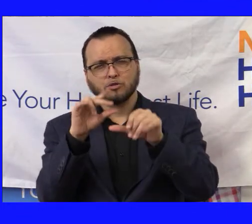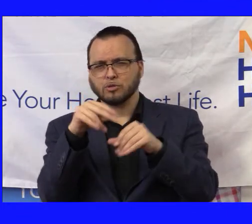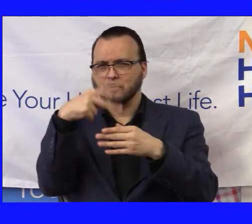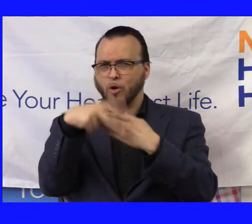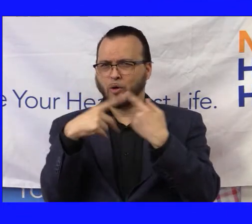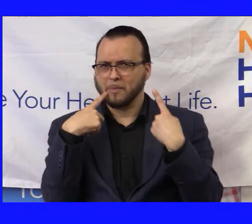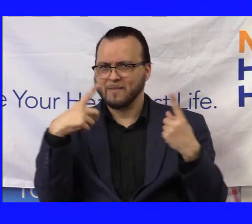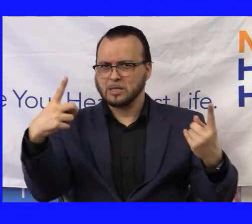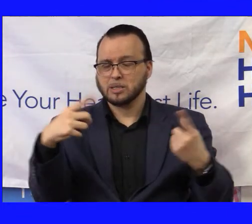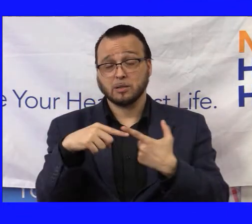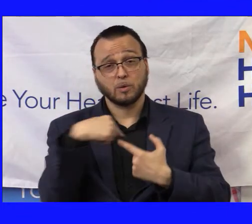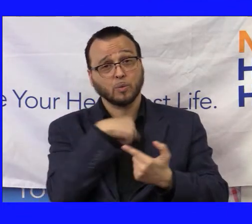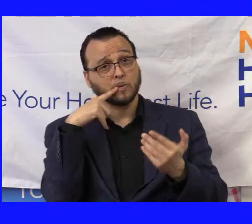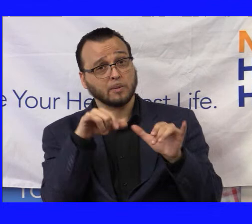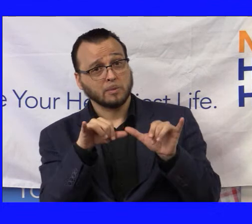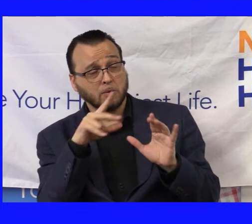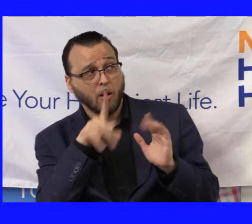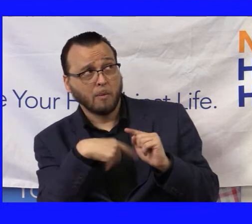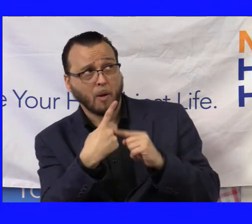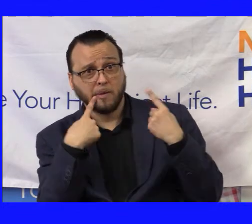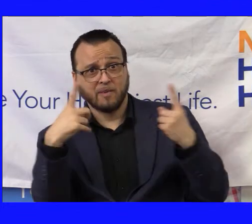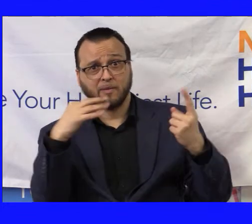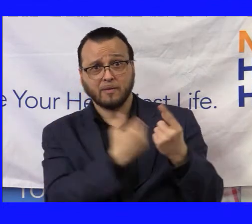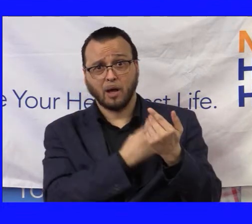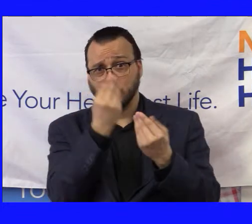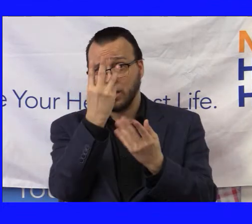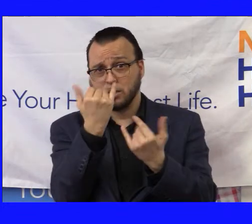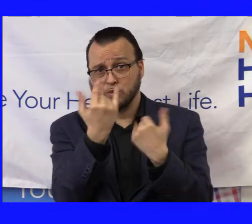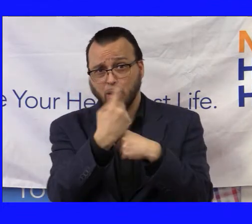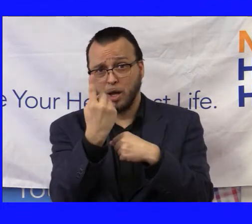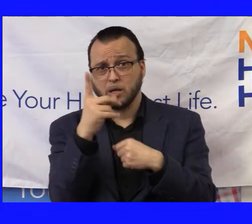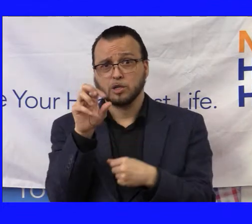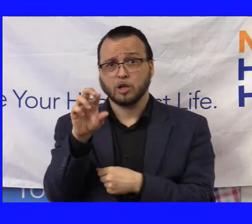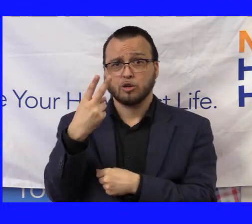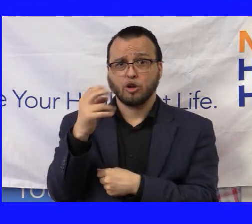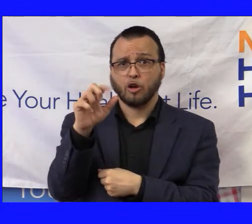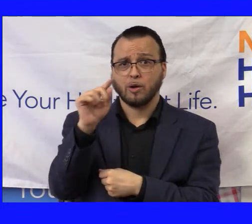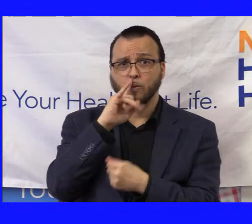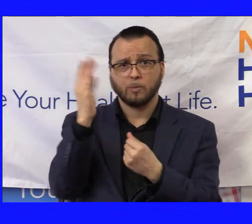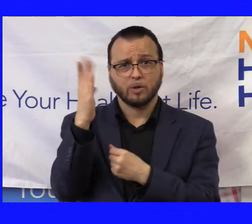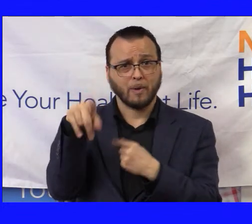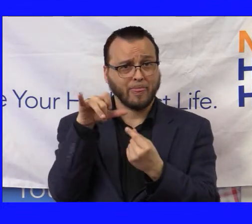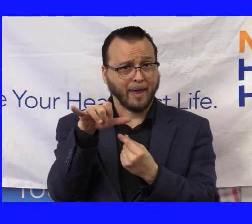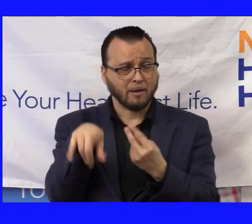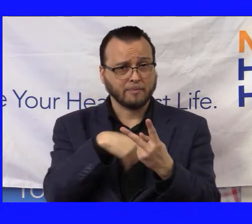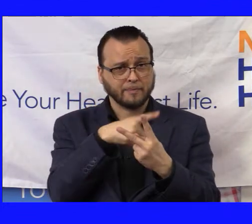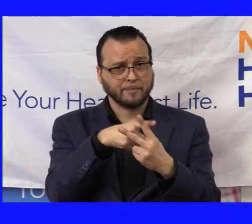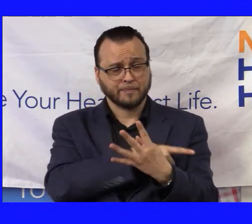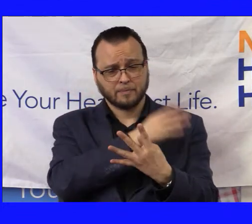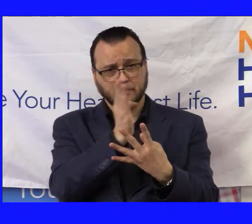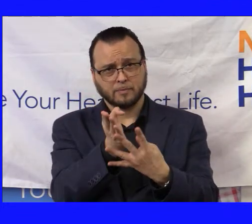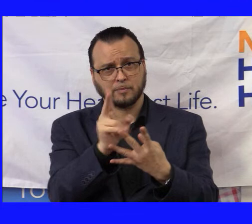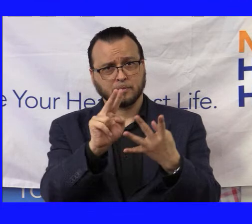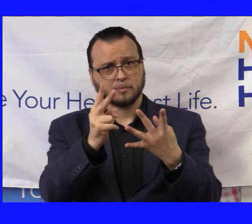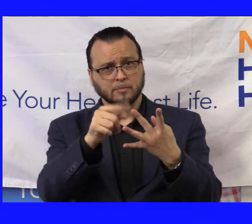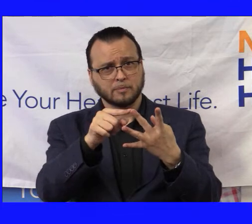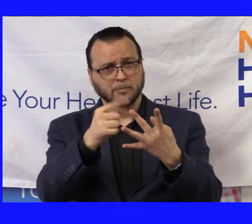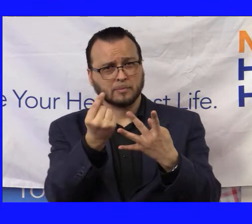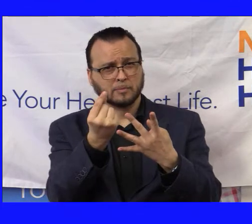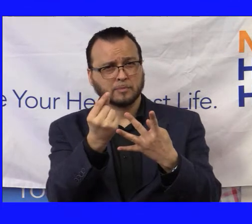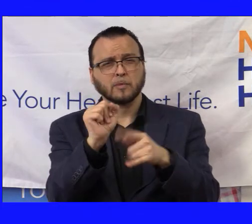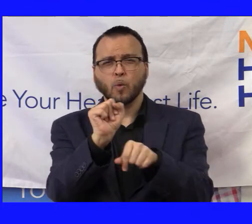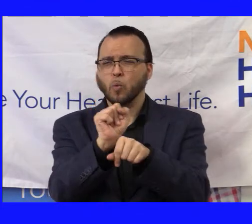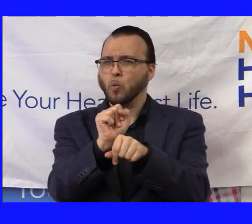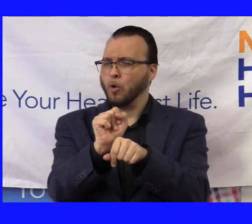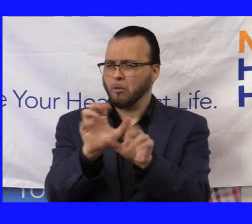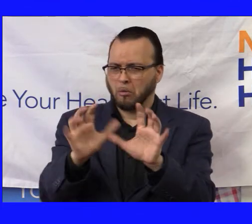the efficacy of our data today, and Dr. Hart will present that. Our second work group is around workforce,